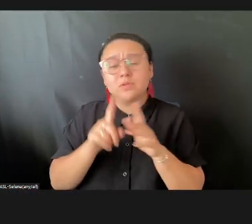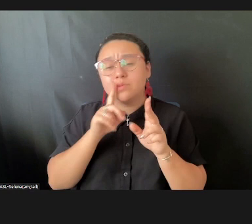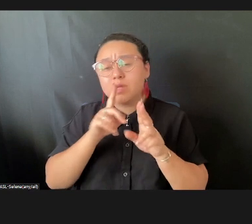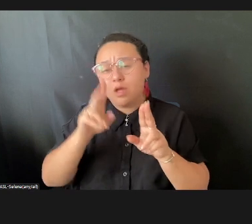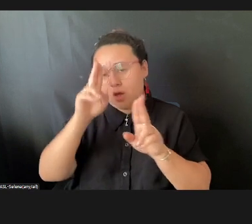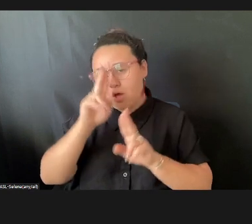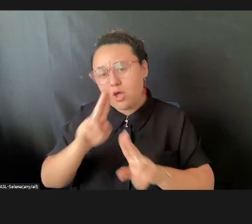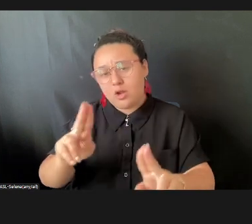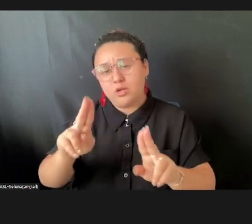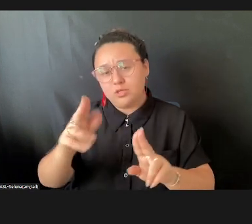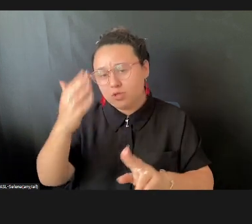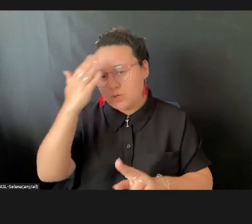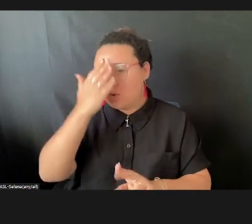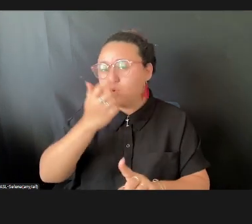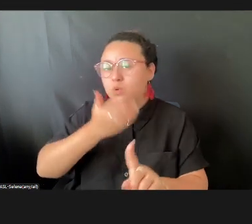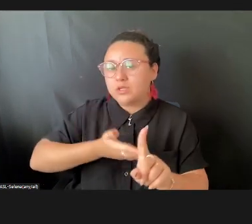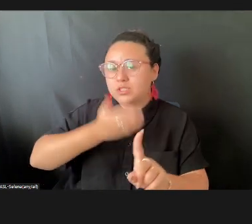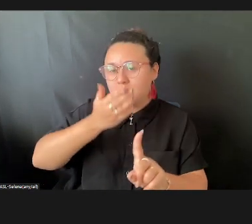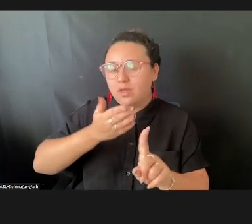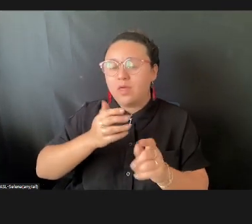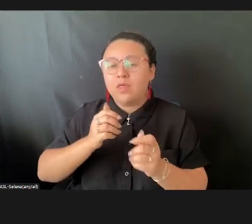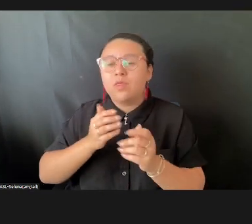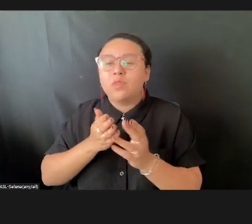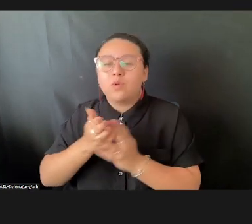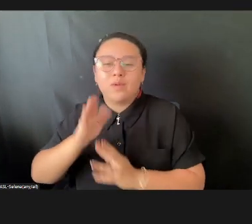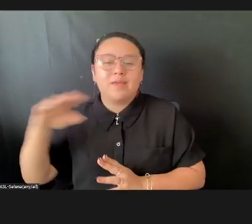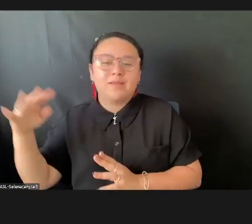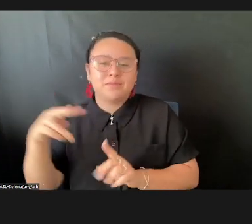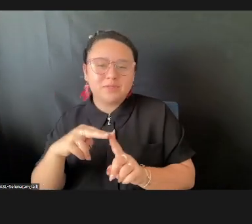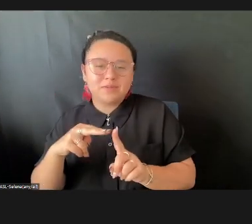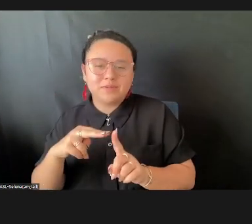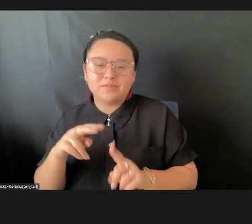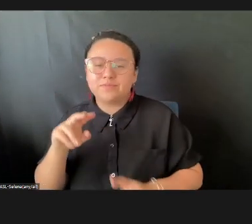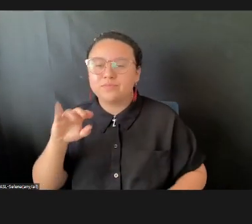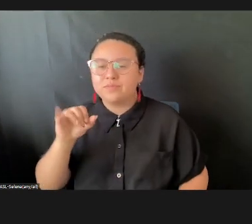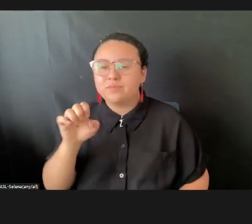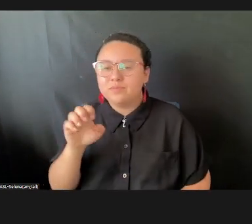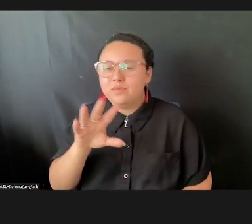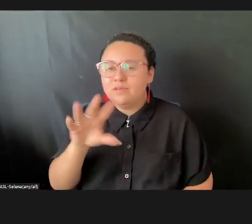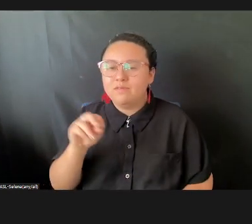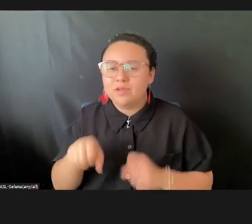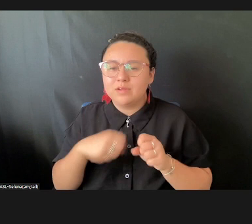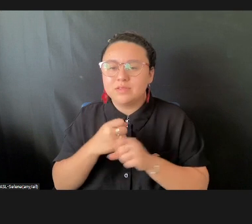know Diane more through your eyes. Jose